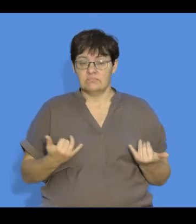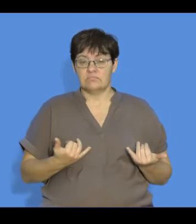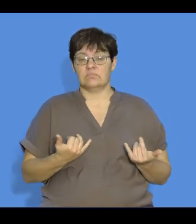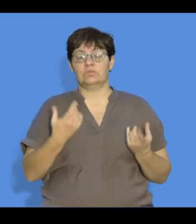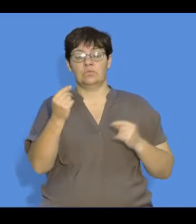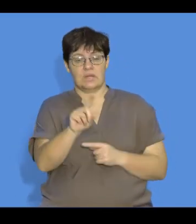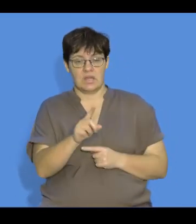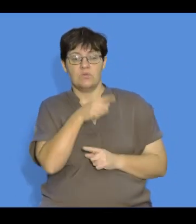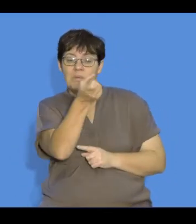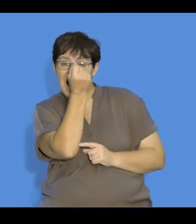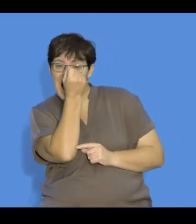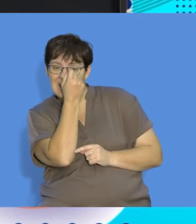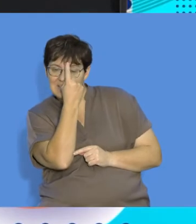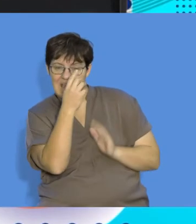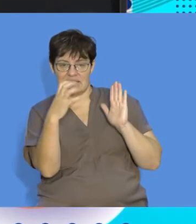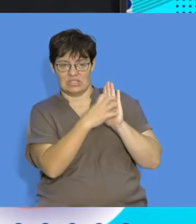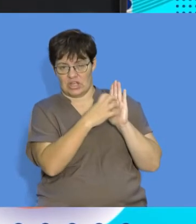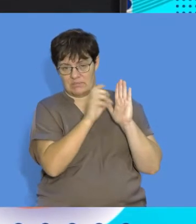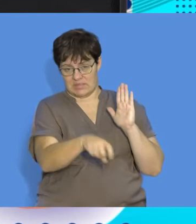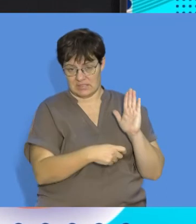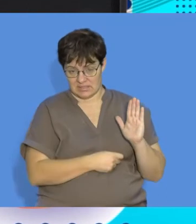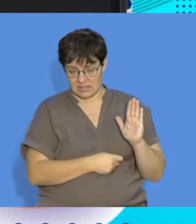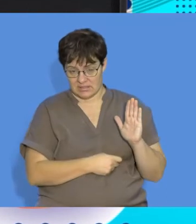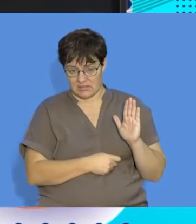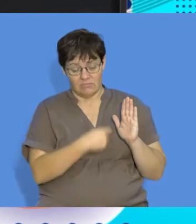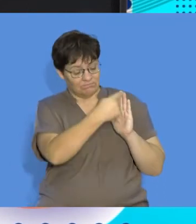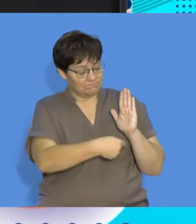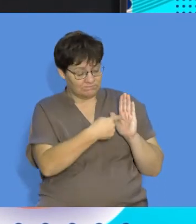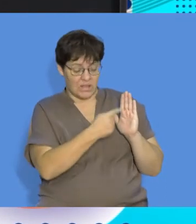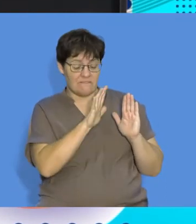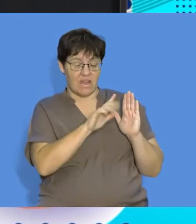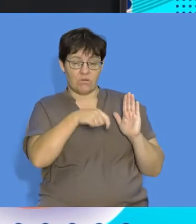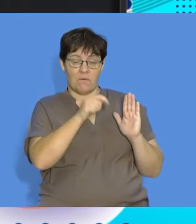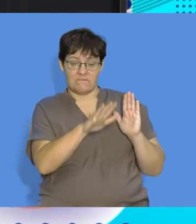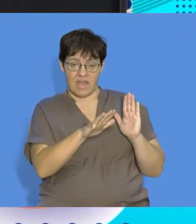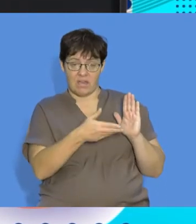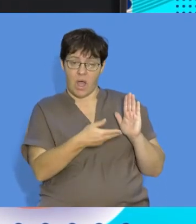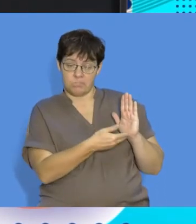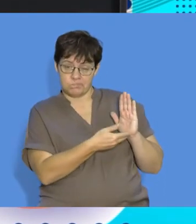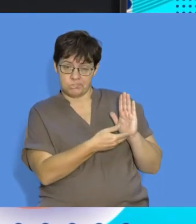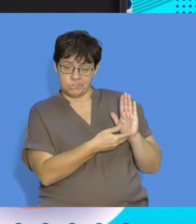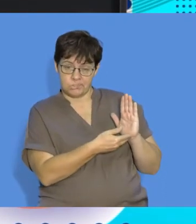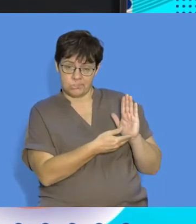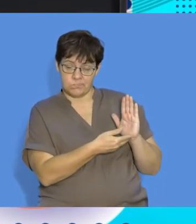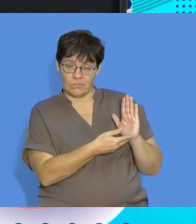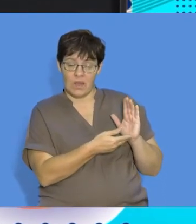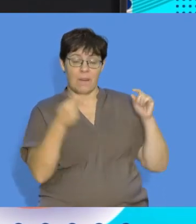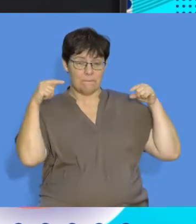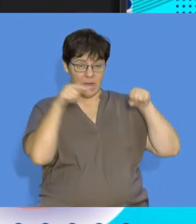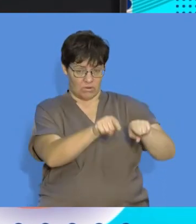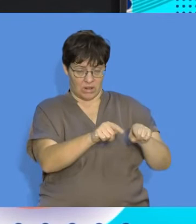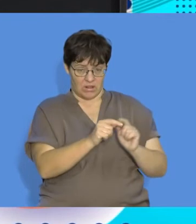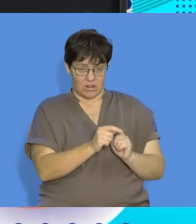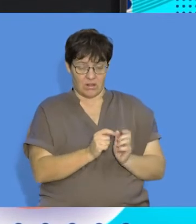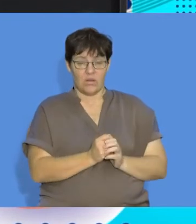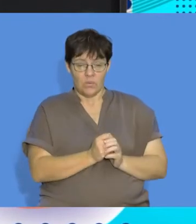our understanding of the circuit. What are we saying? We are saying that the 5.5 ohm resistor, which was connected in parallel with the